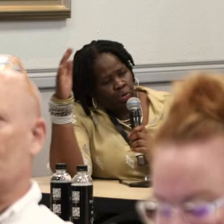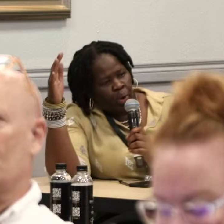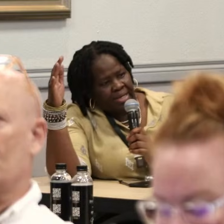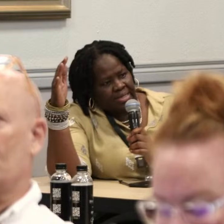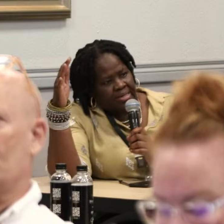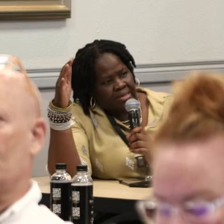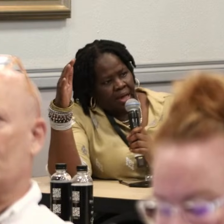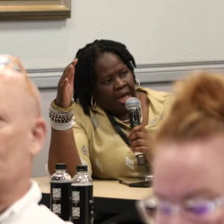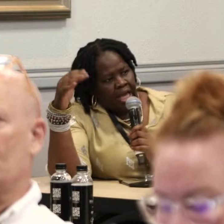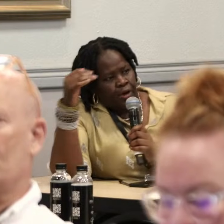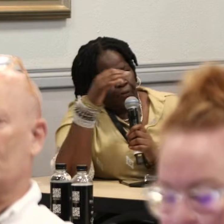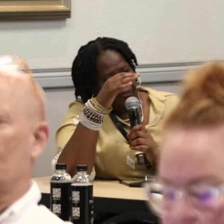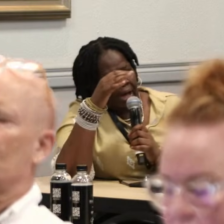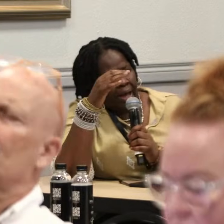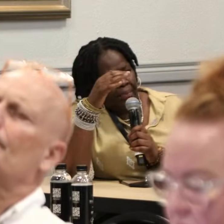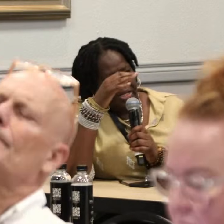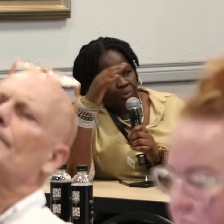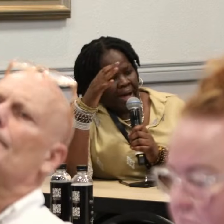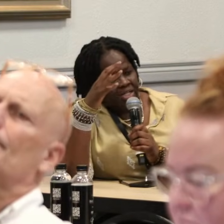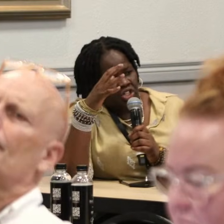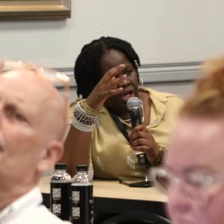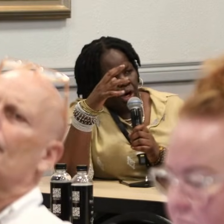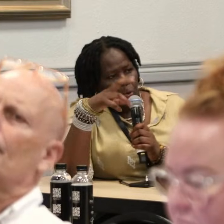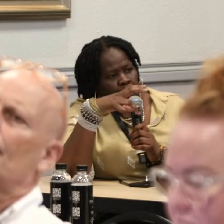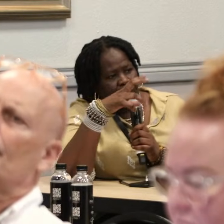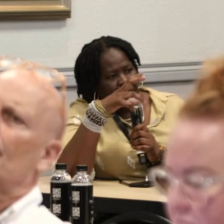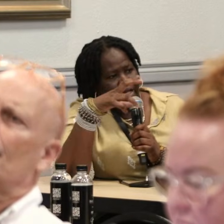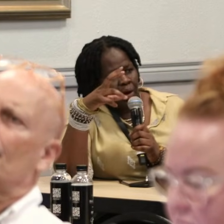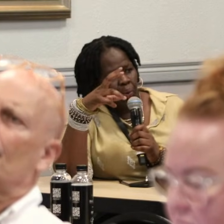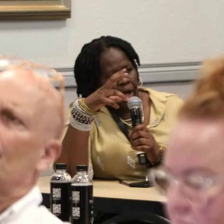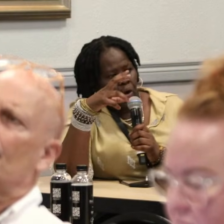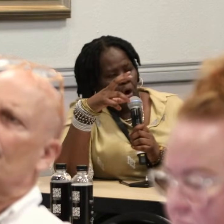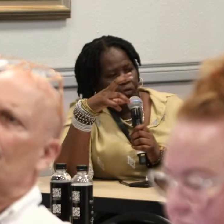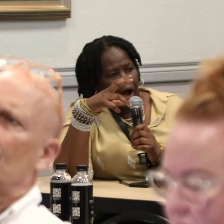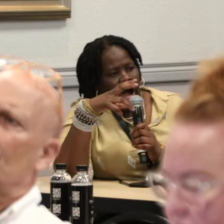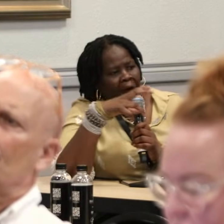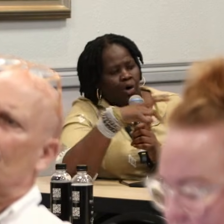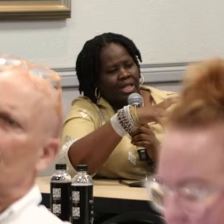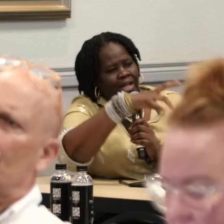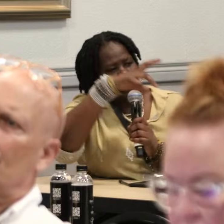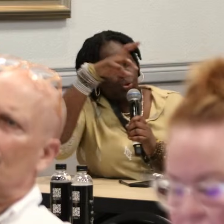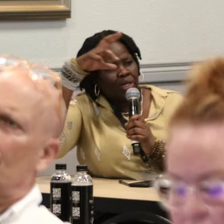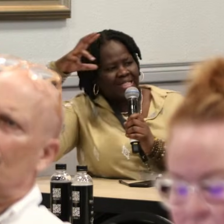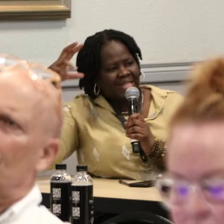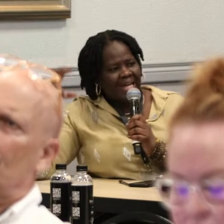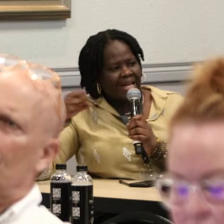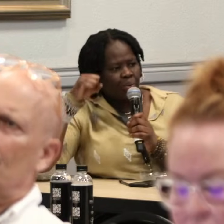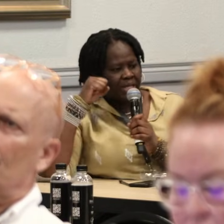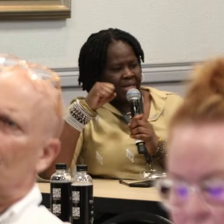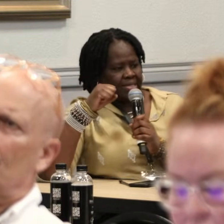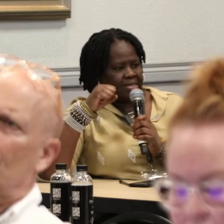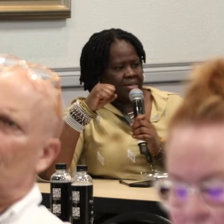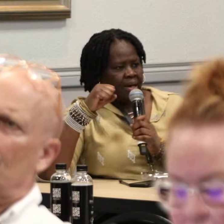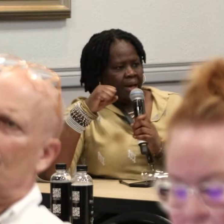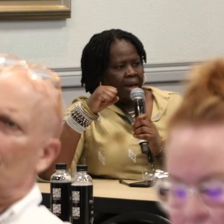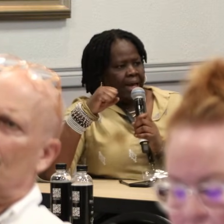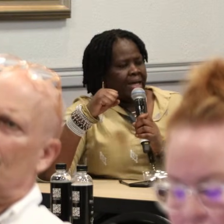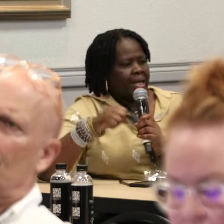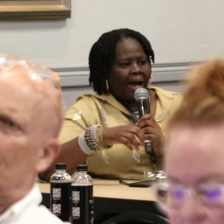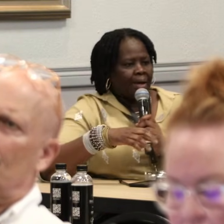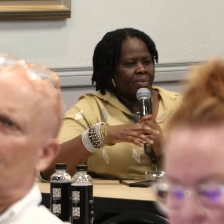both ways. If Ms. Maje will find a way of how then do we deal with it?